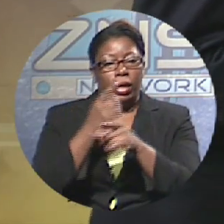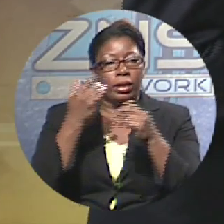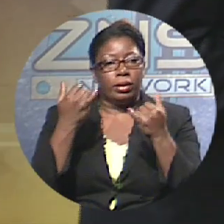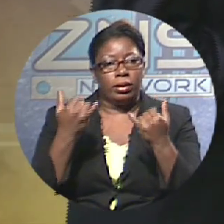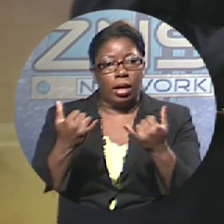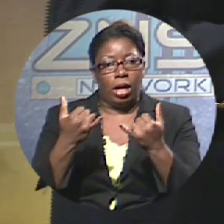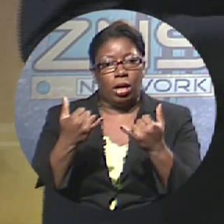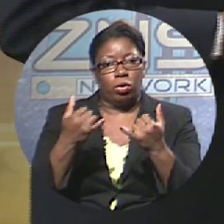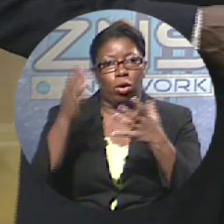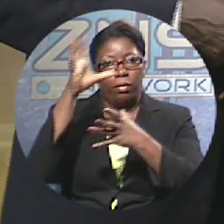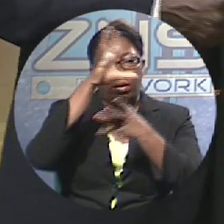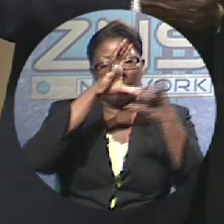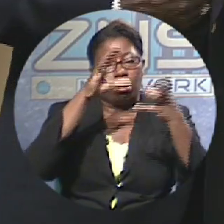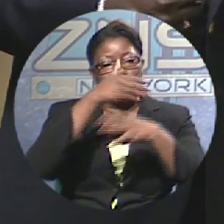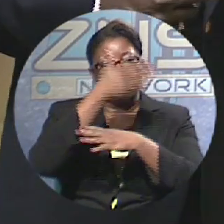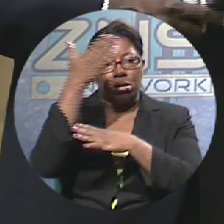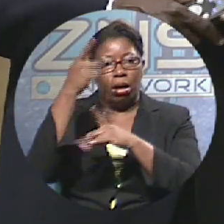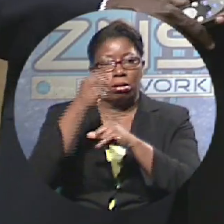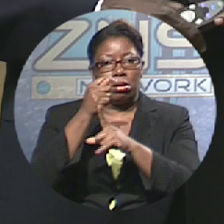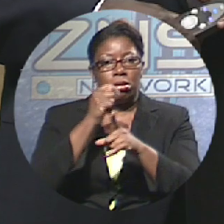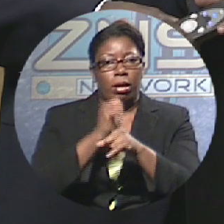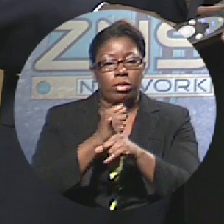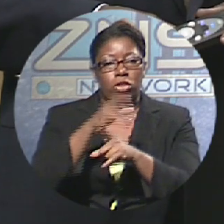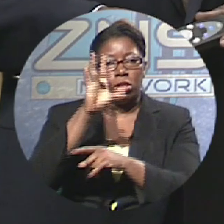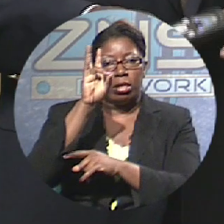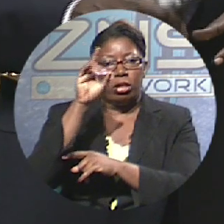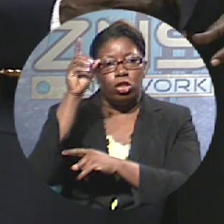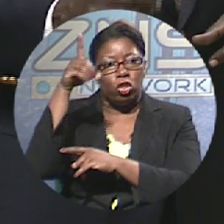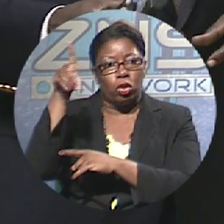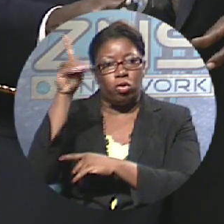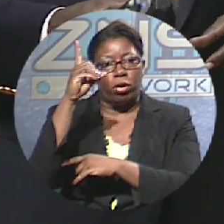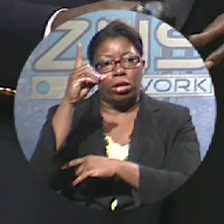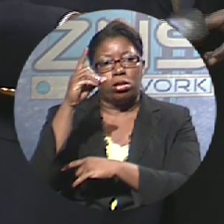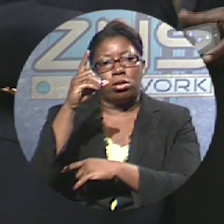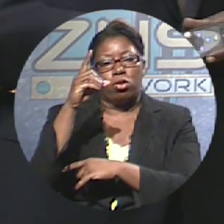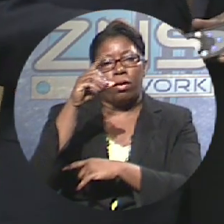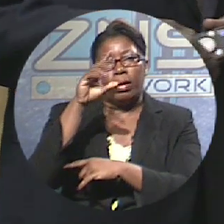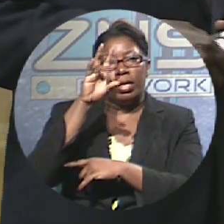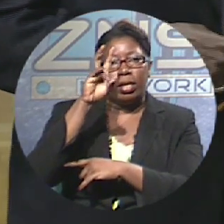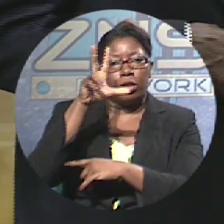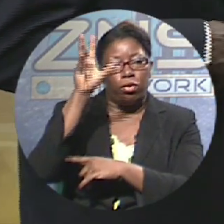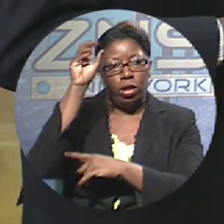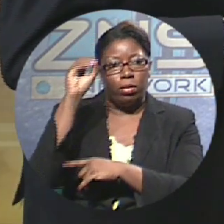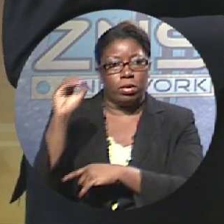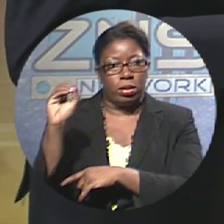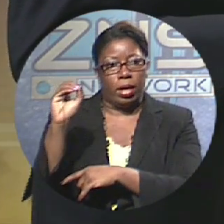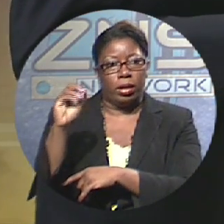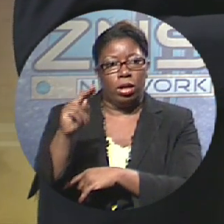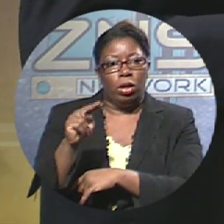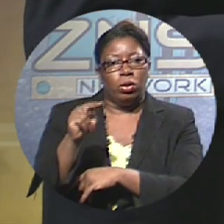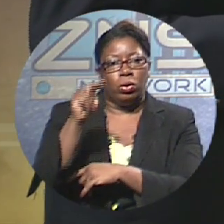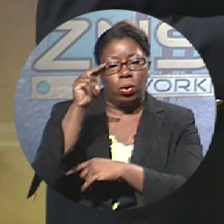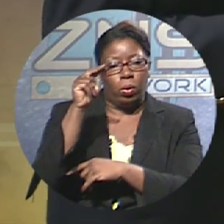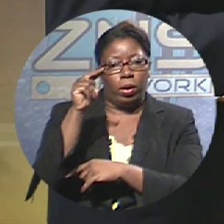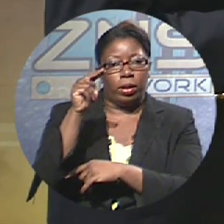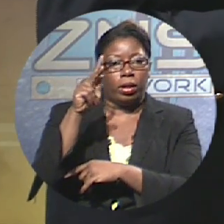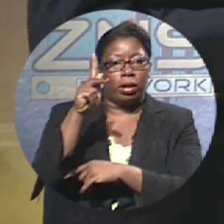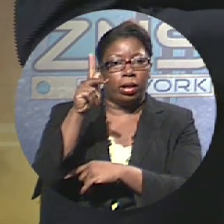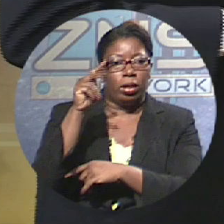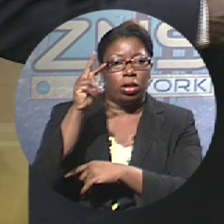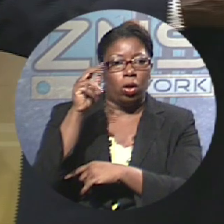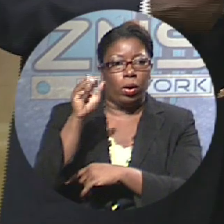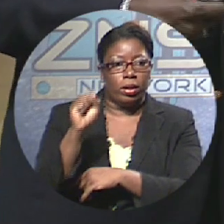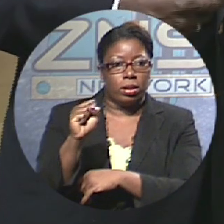now, we have cloudy skies, temperatures 72 degrees, relative humidity 73%. Your winds out of the north at 12 knots, barometric